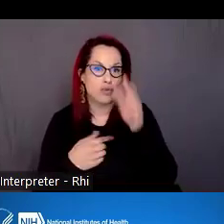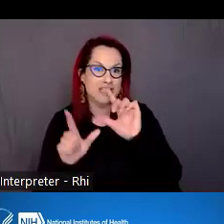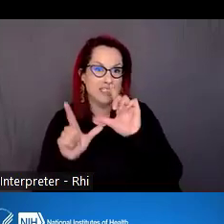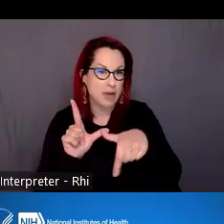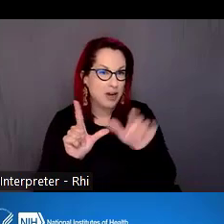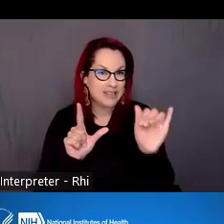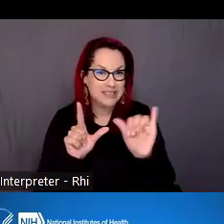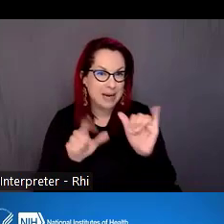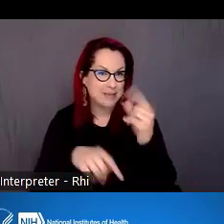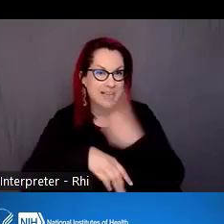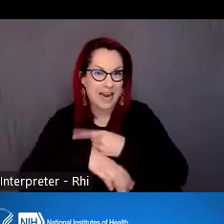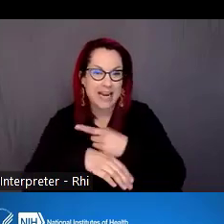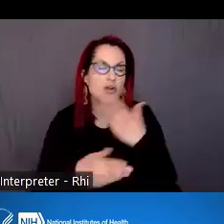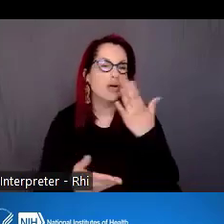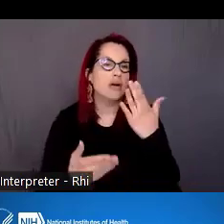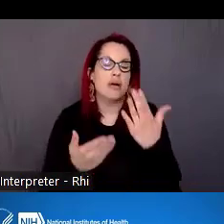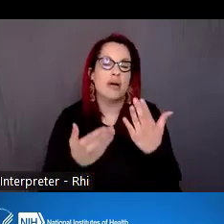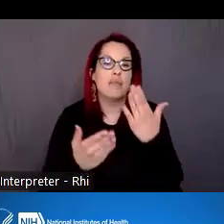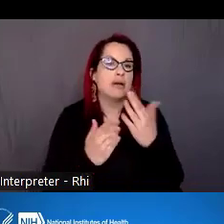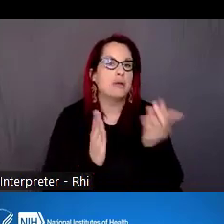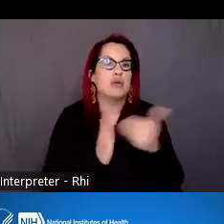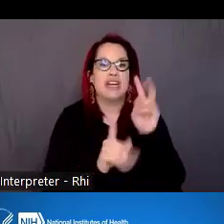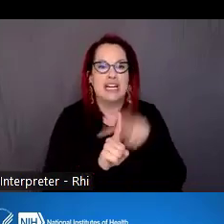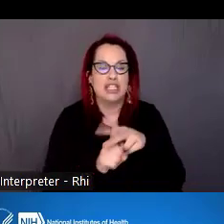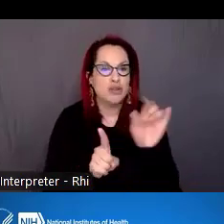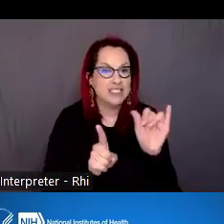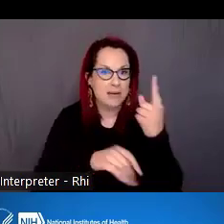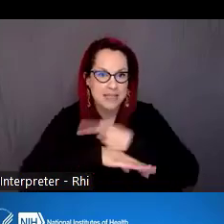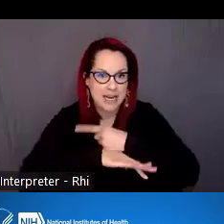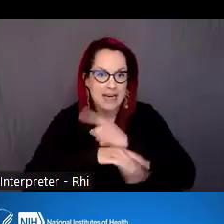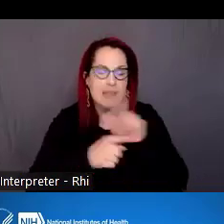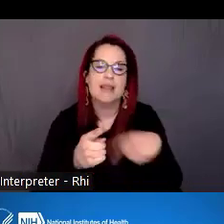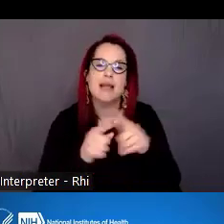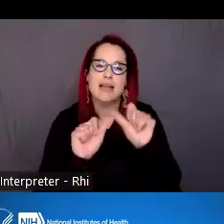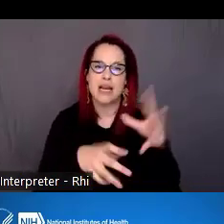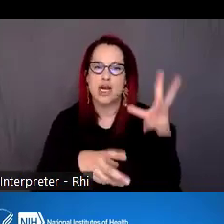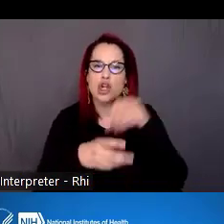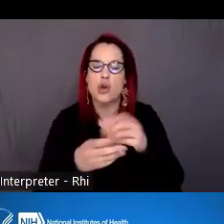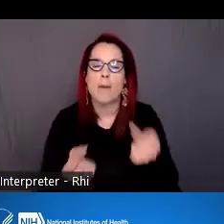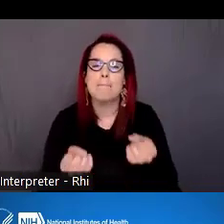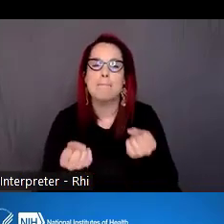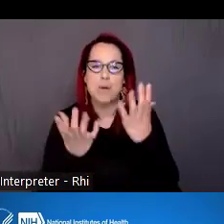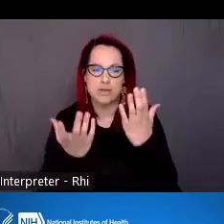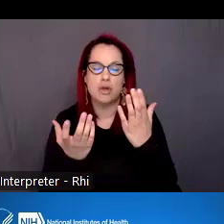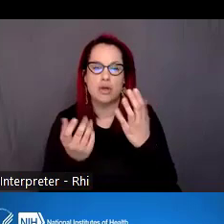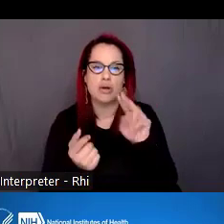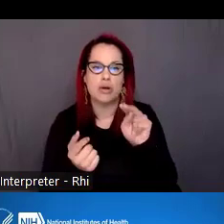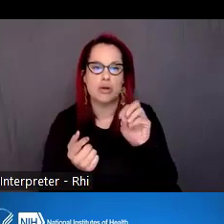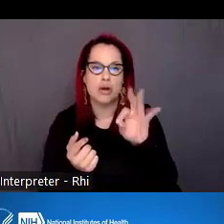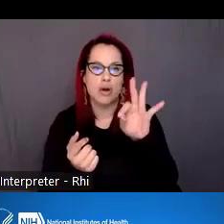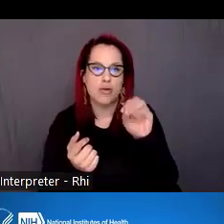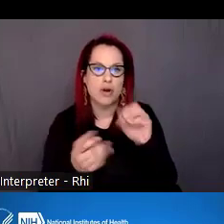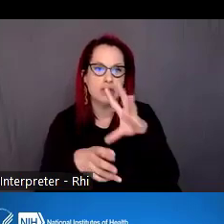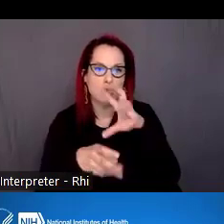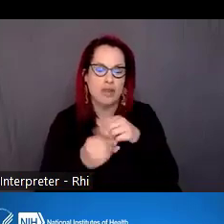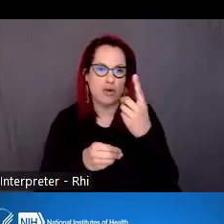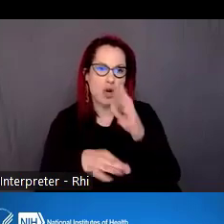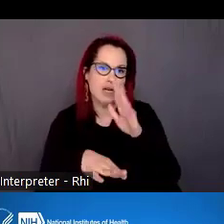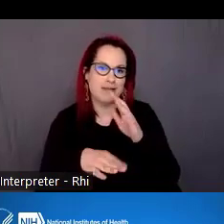are being reissued on the same date, you can include multiple NOFOs on that notice to